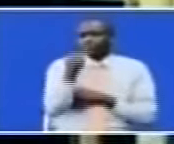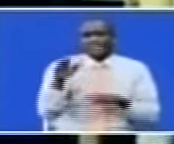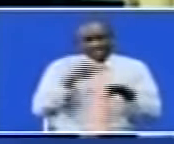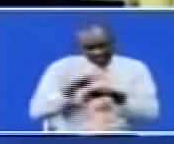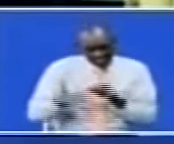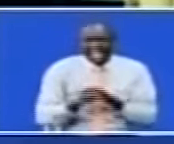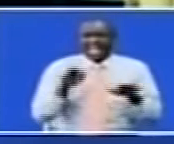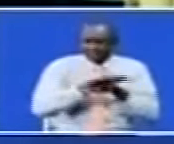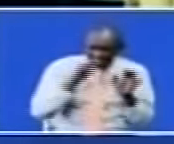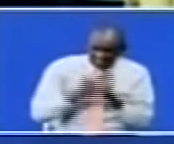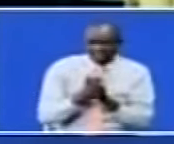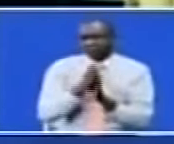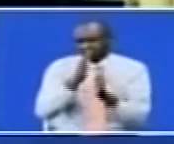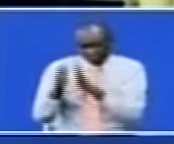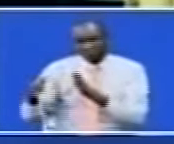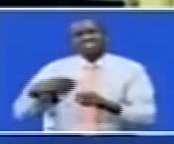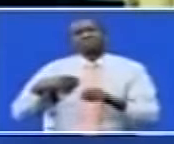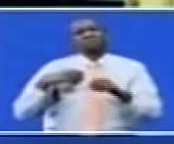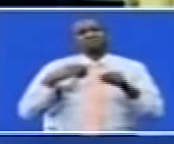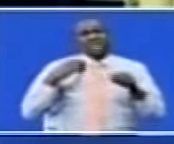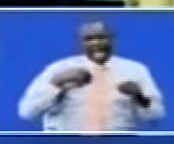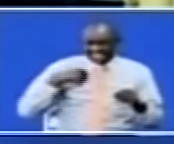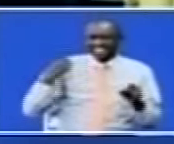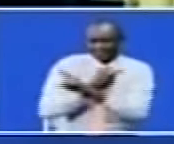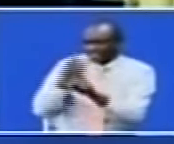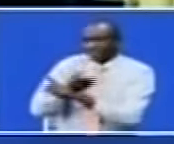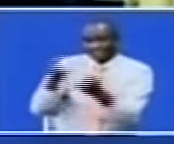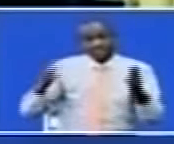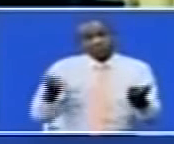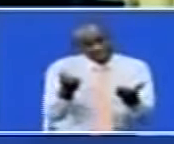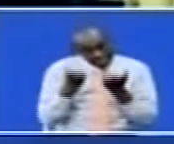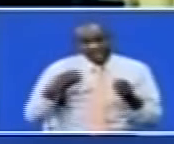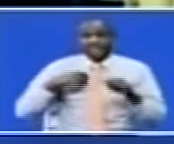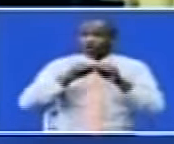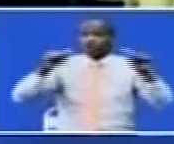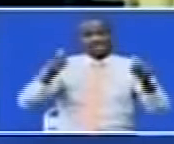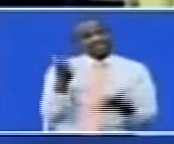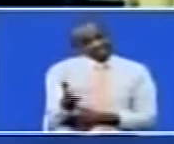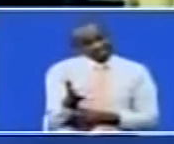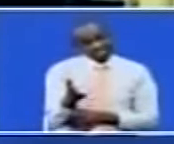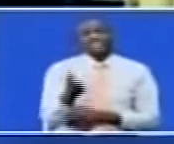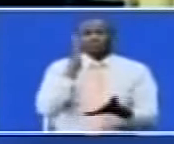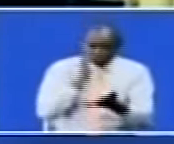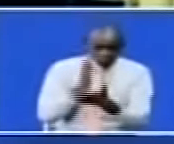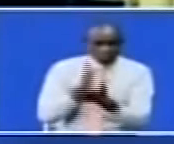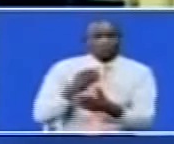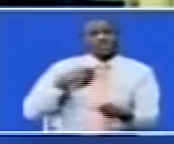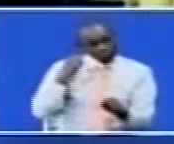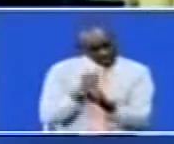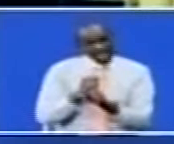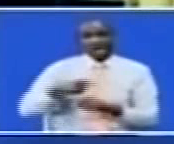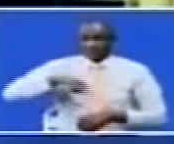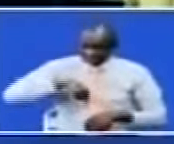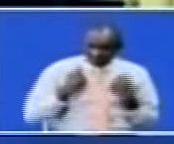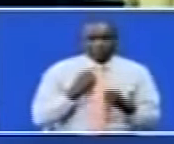place the necessary furniture, the necessary items that we need at the altar. So indeed, we do well